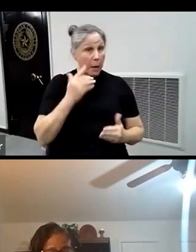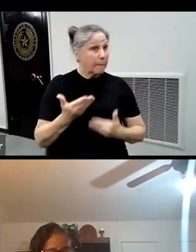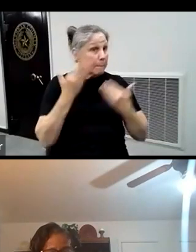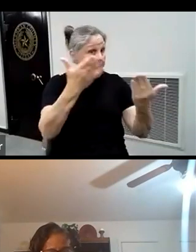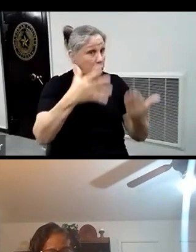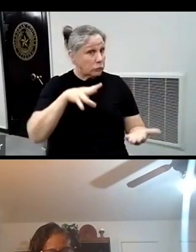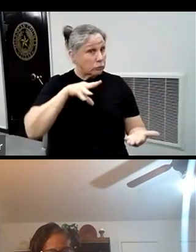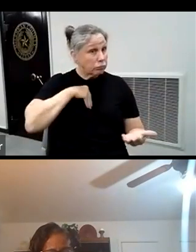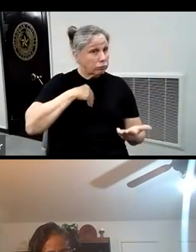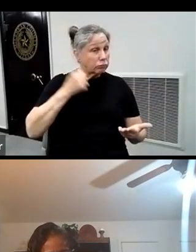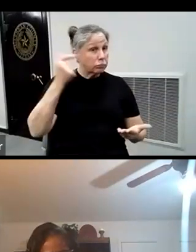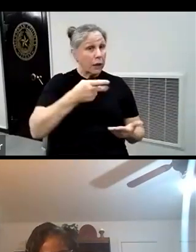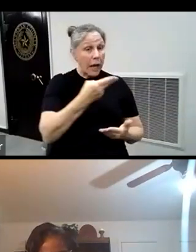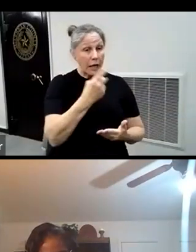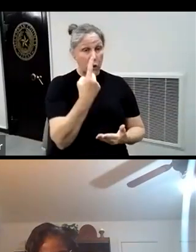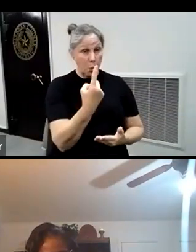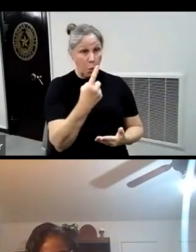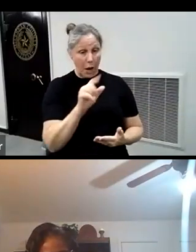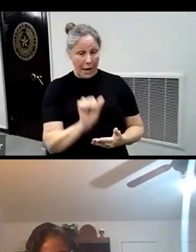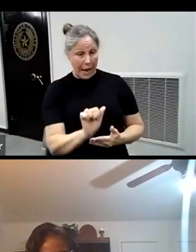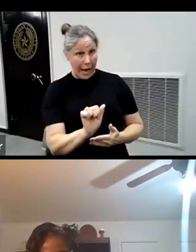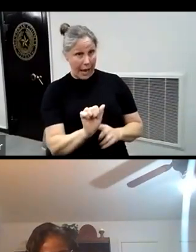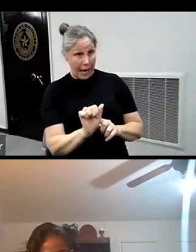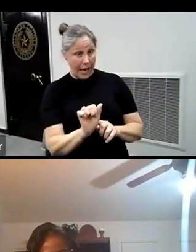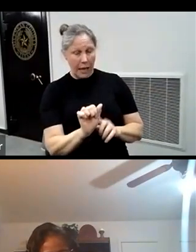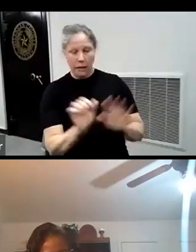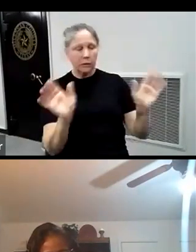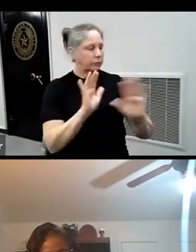to approve I-1A